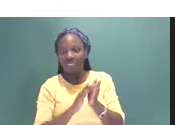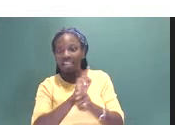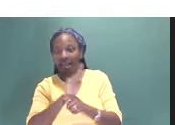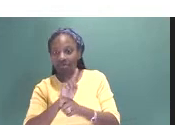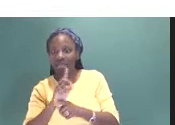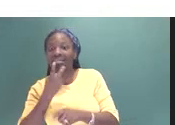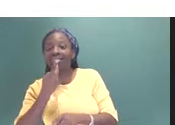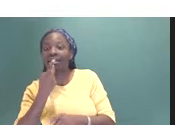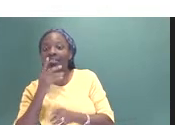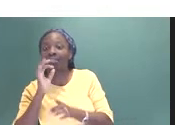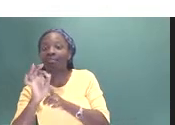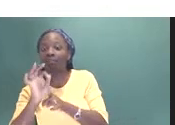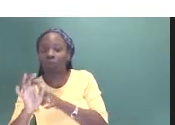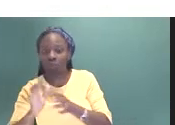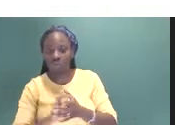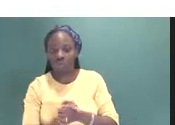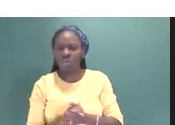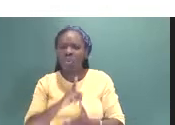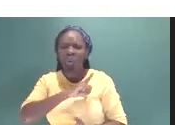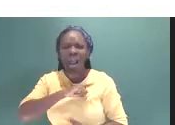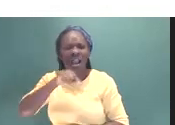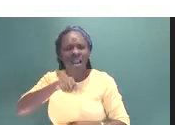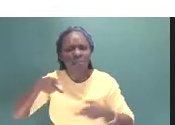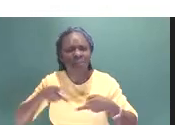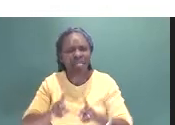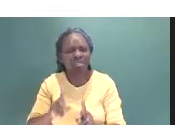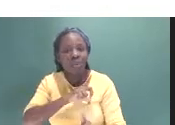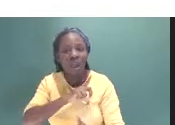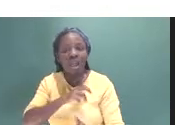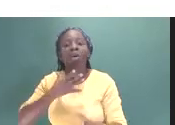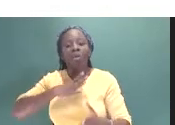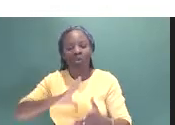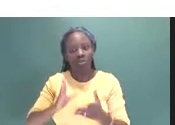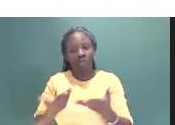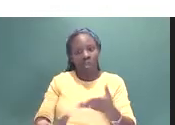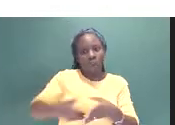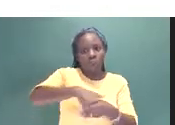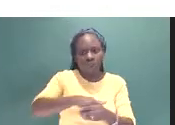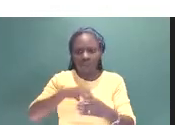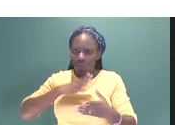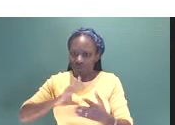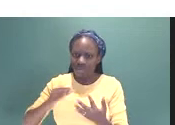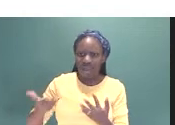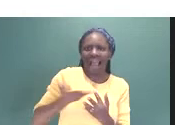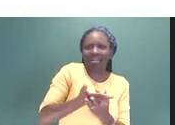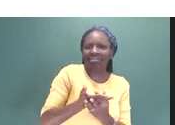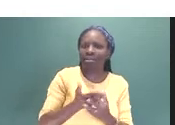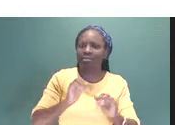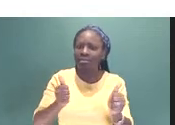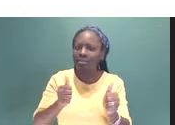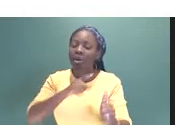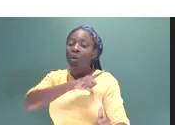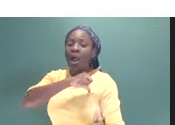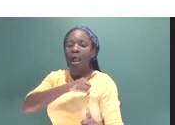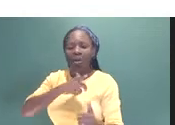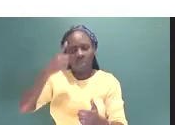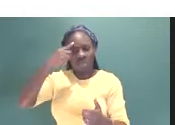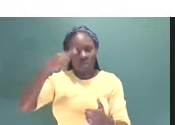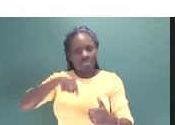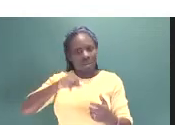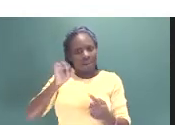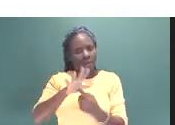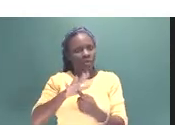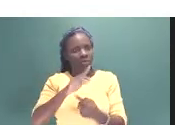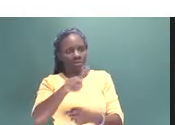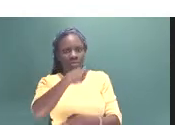methodology was, firstly, we wanted to be as inclusive and as accessible as possible, but also we felt it was really important to give the participants the